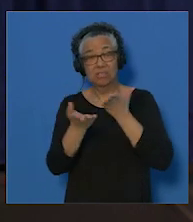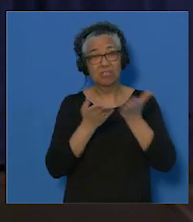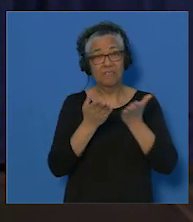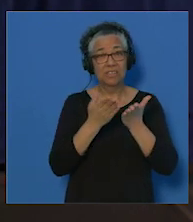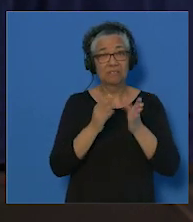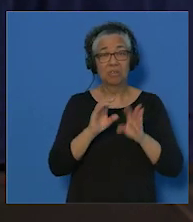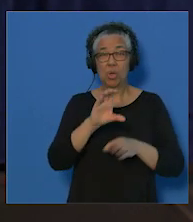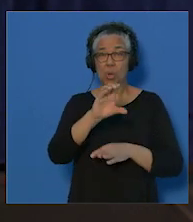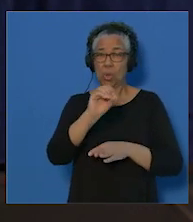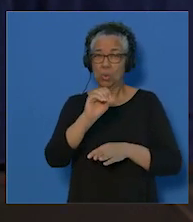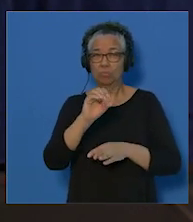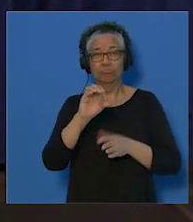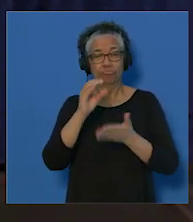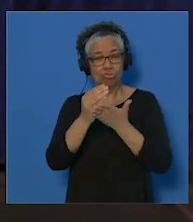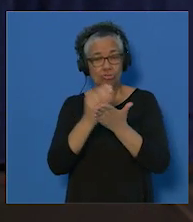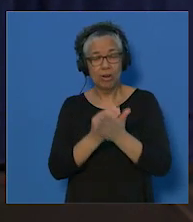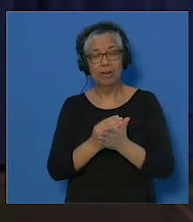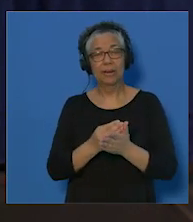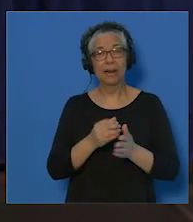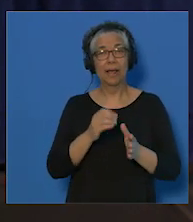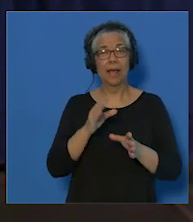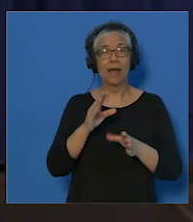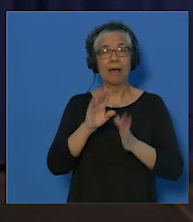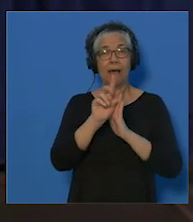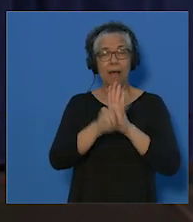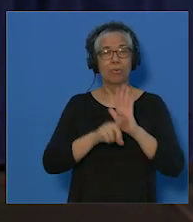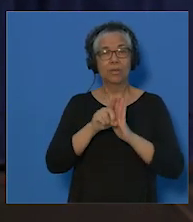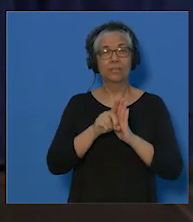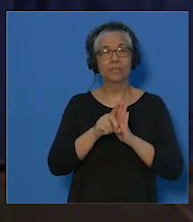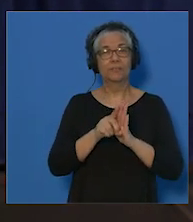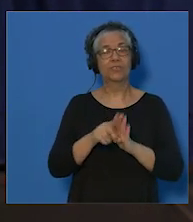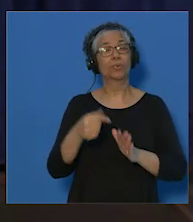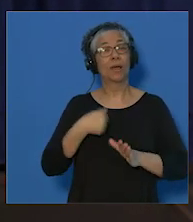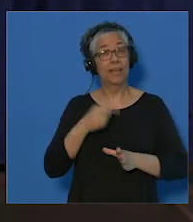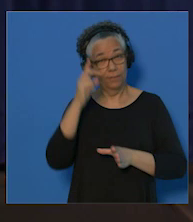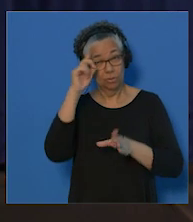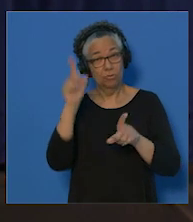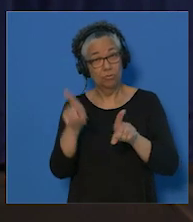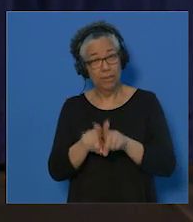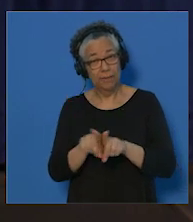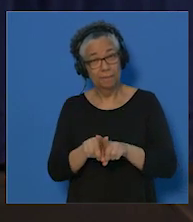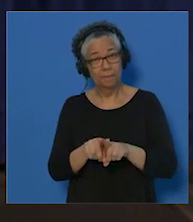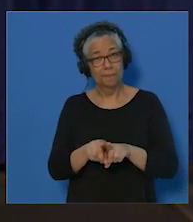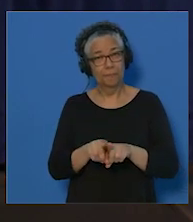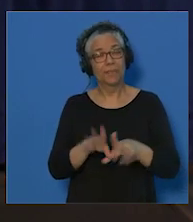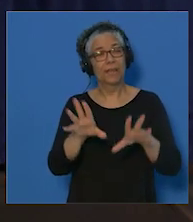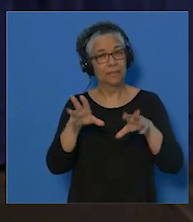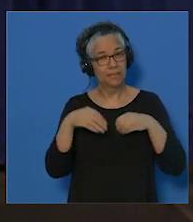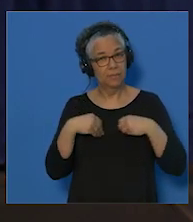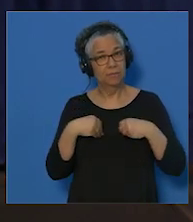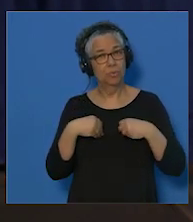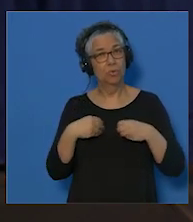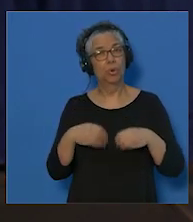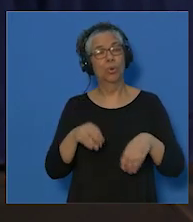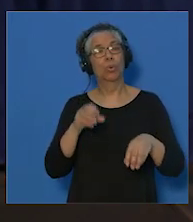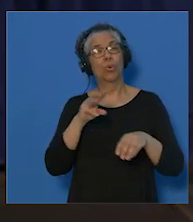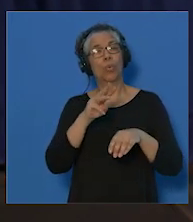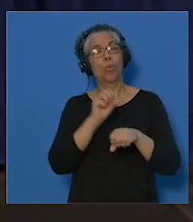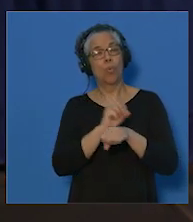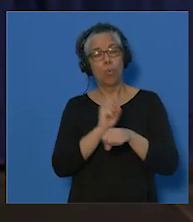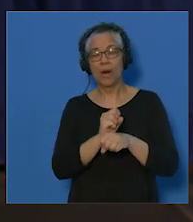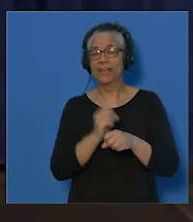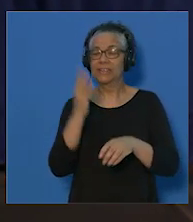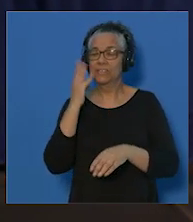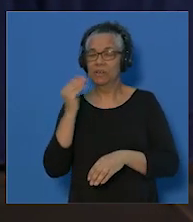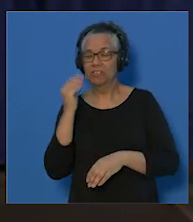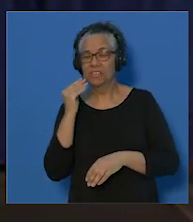work placement activities. Therefore, I have agreed that the minimum requirement for community service, co-curricular activities, and work experience will